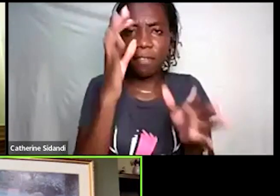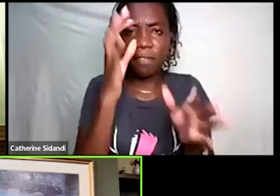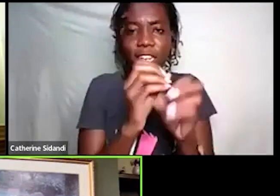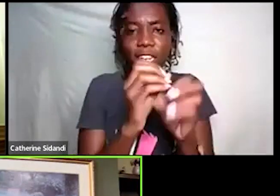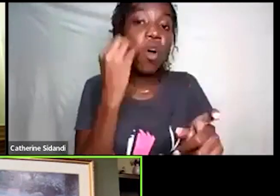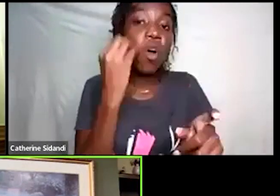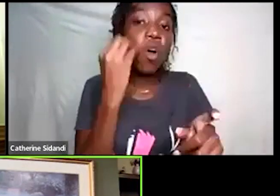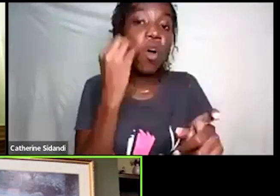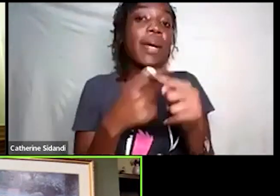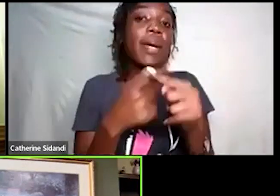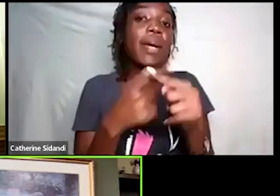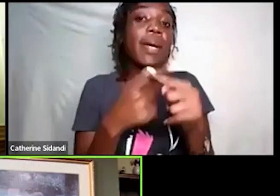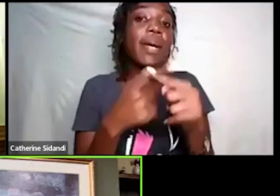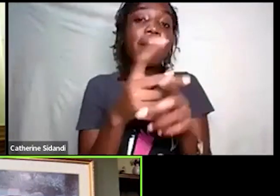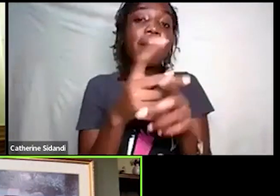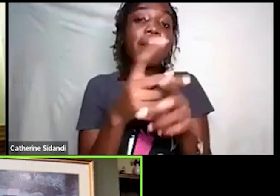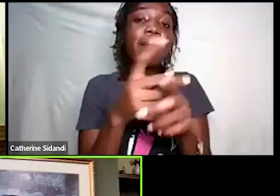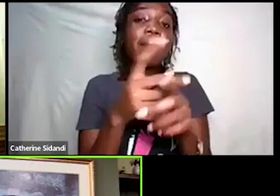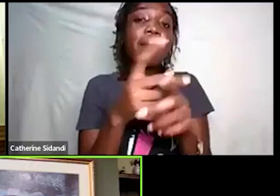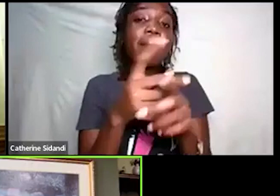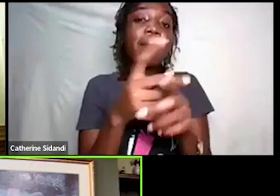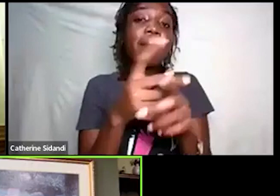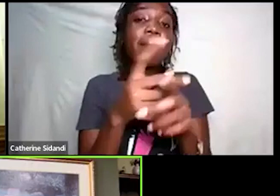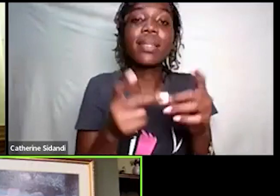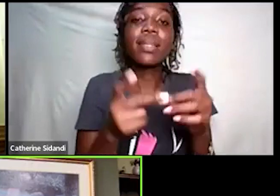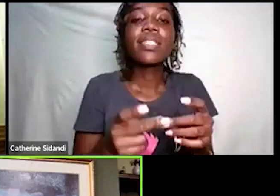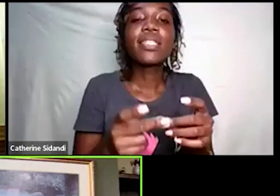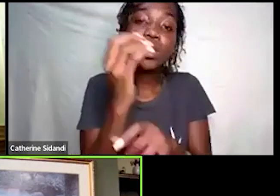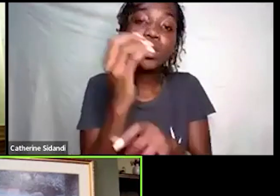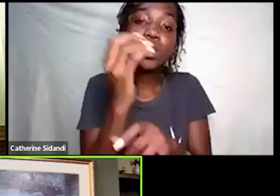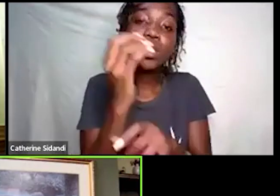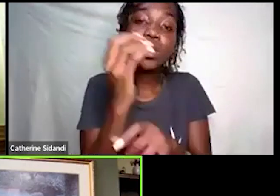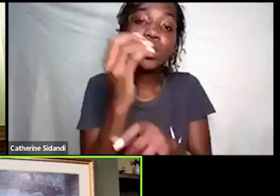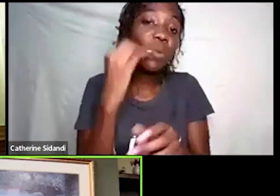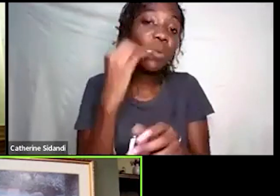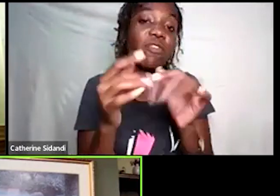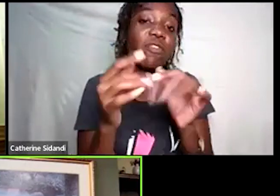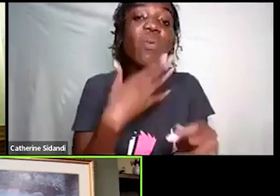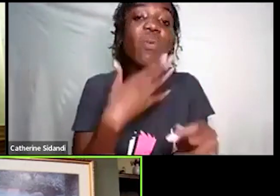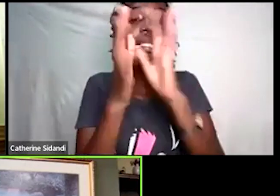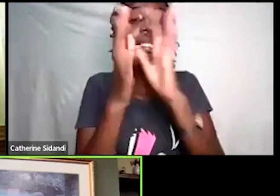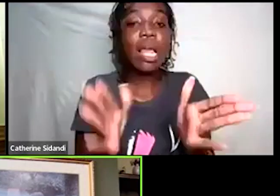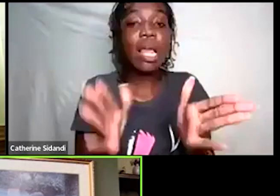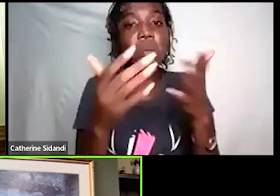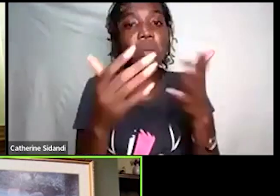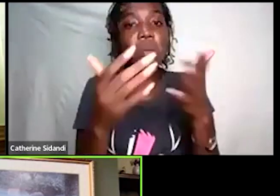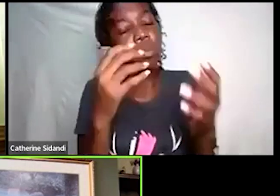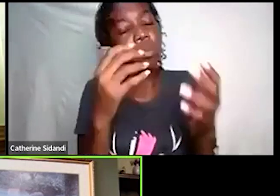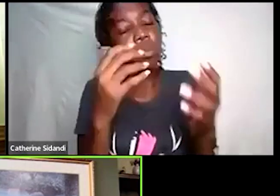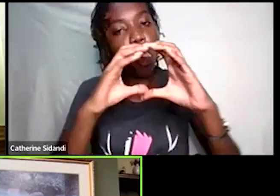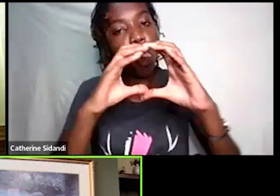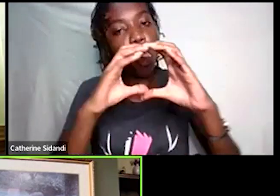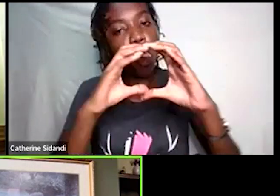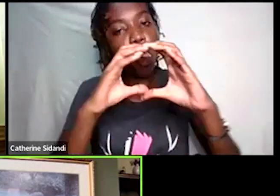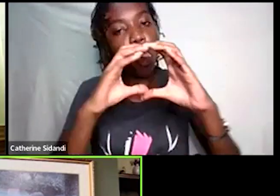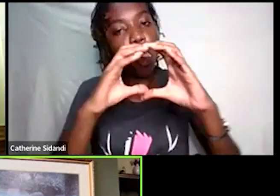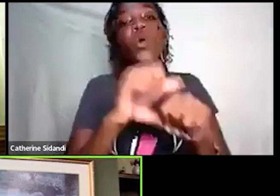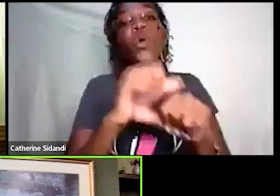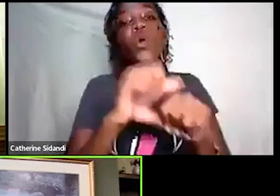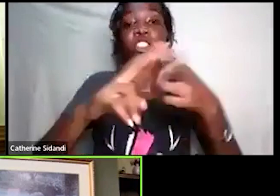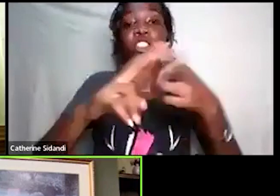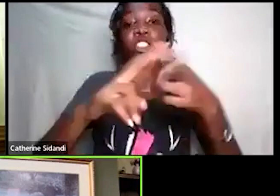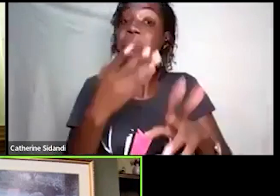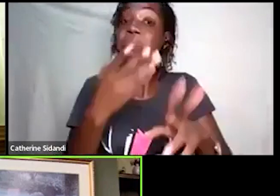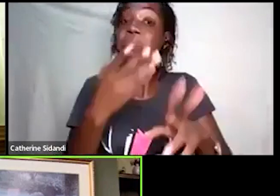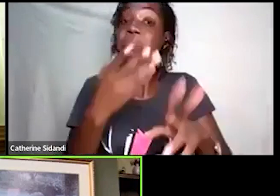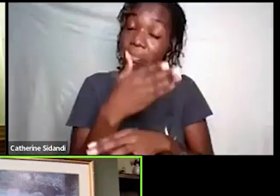workplace. Deal with him at home. If you need counseling or coaching or something about relationship, there. Now, if he doesn't change